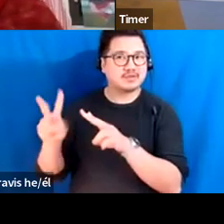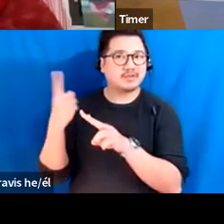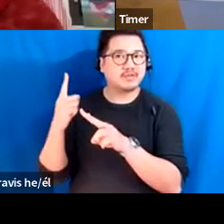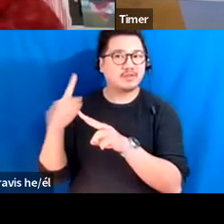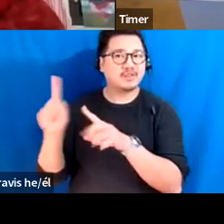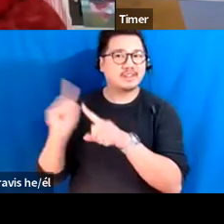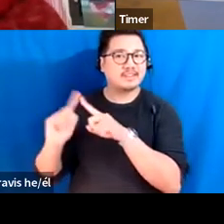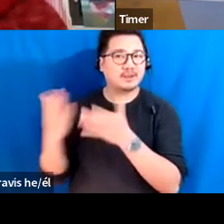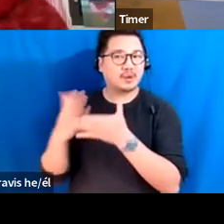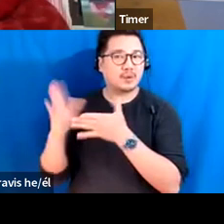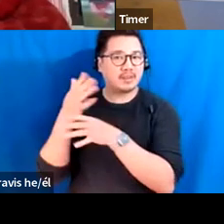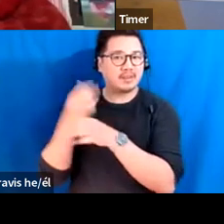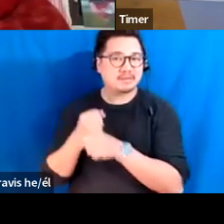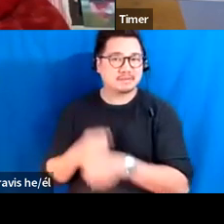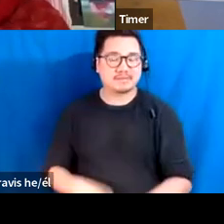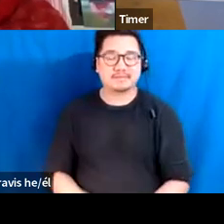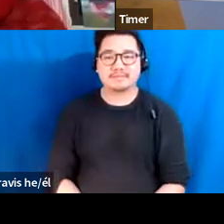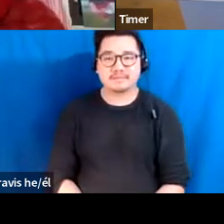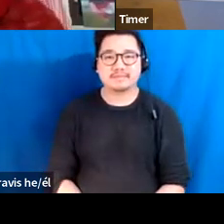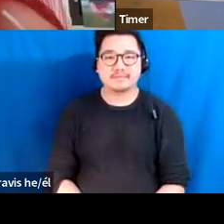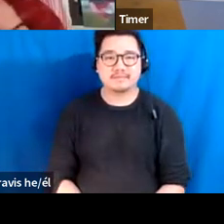receiving um